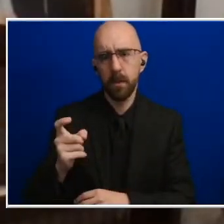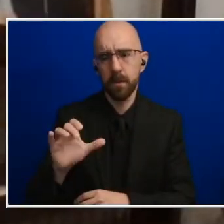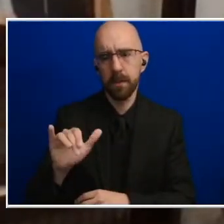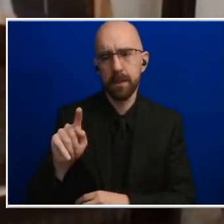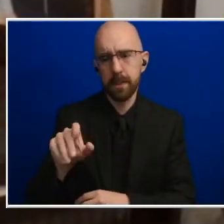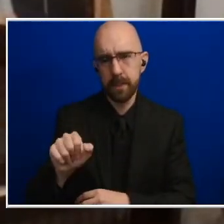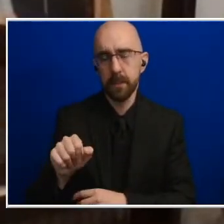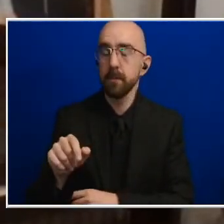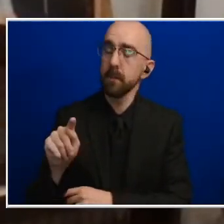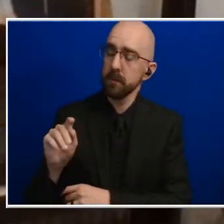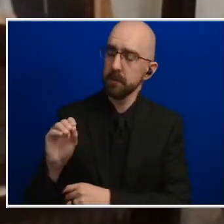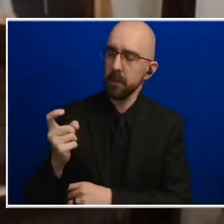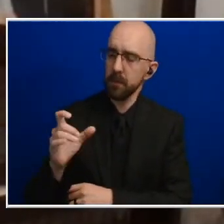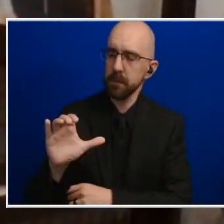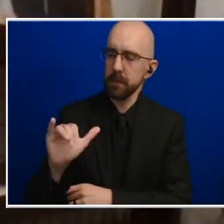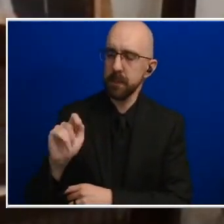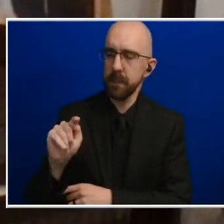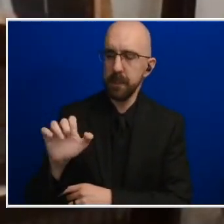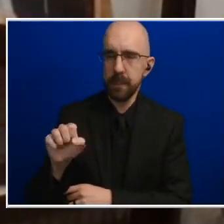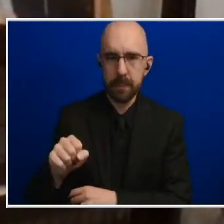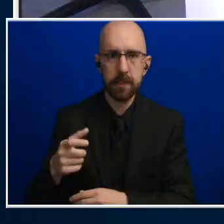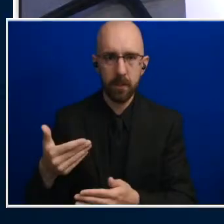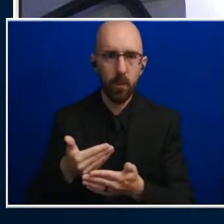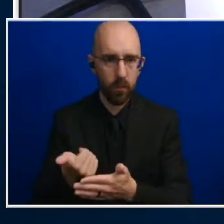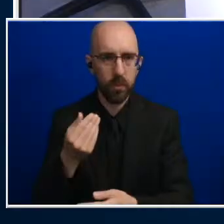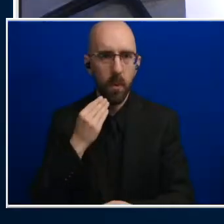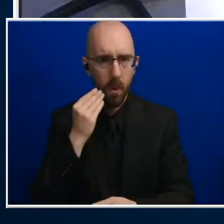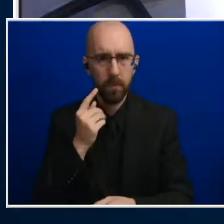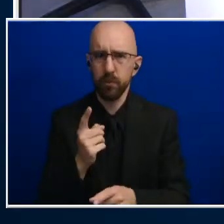And so I think we're moving in the right direction.